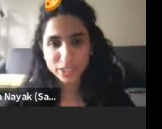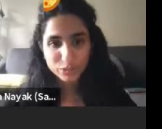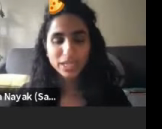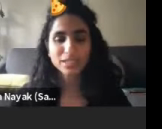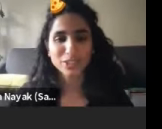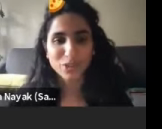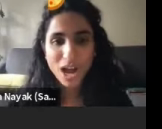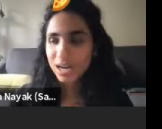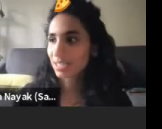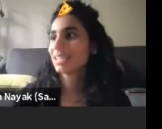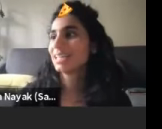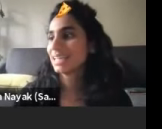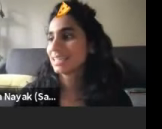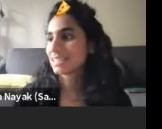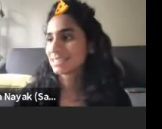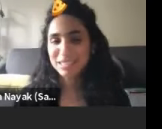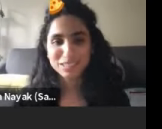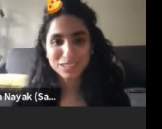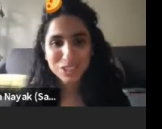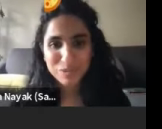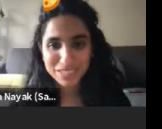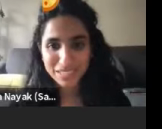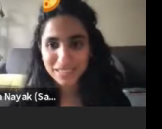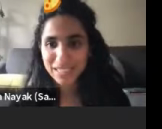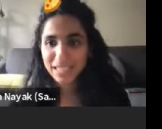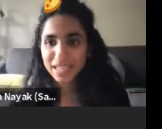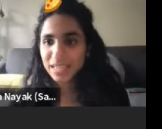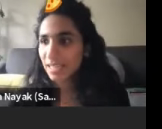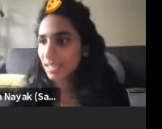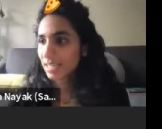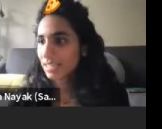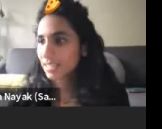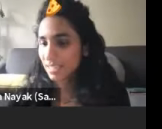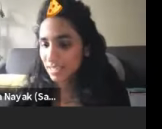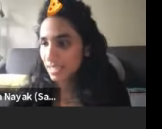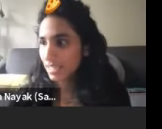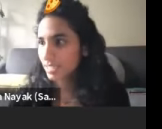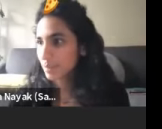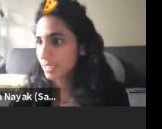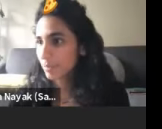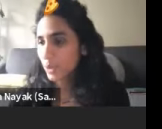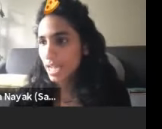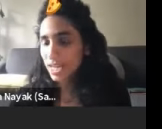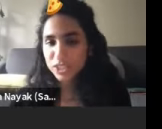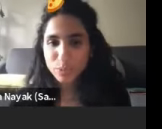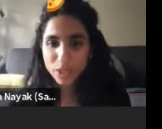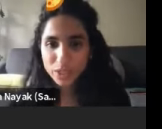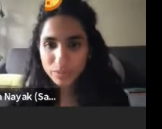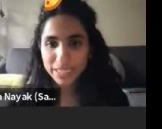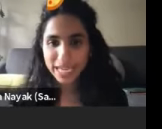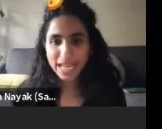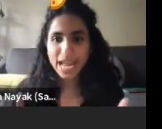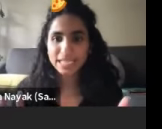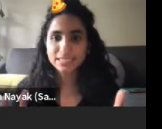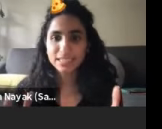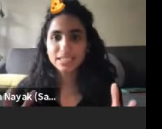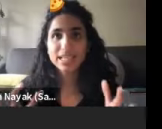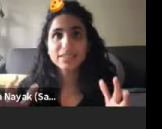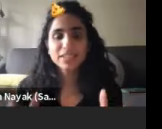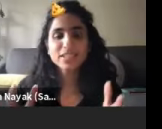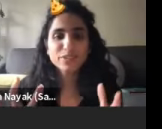is trying to kind of, you know, hug this tumor cell. But then what I actually want to get